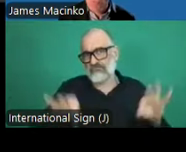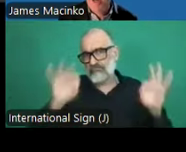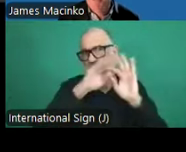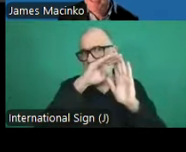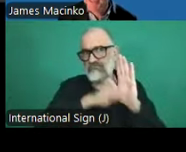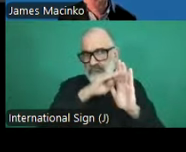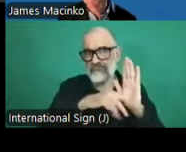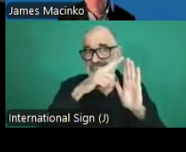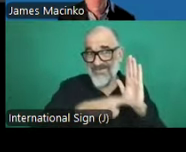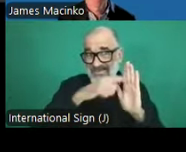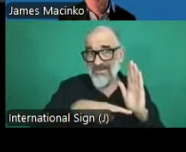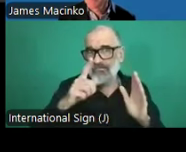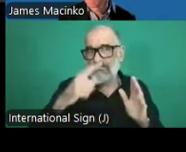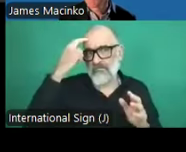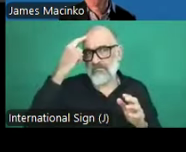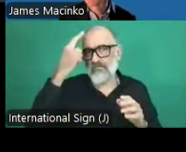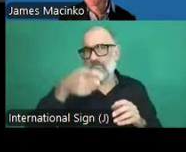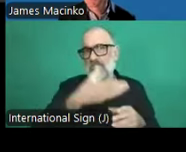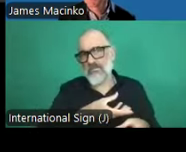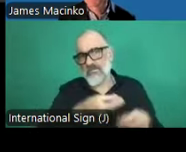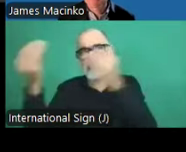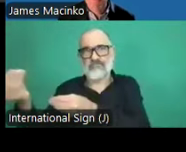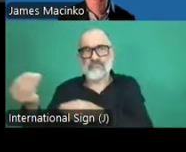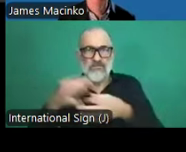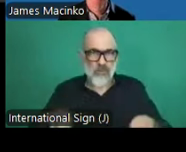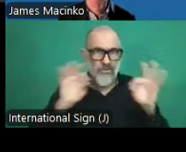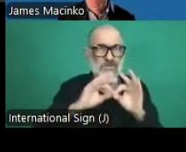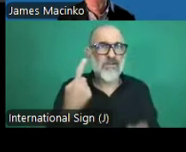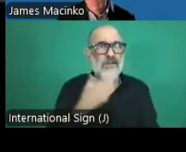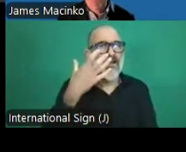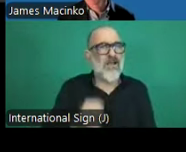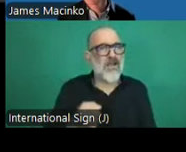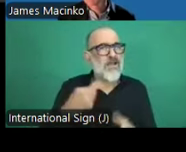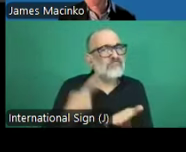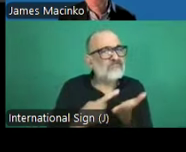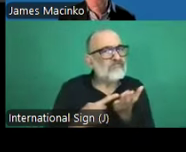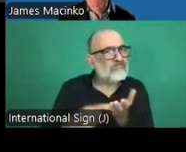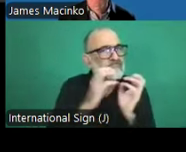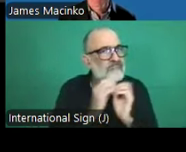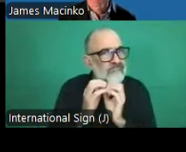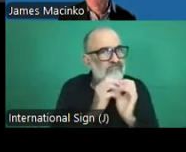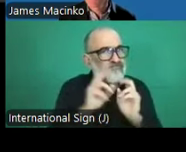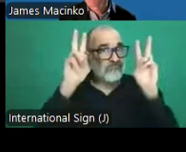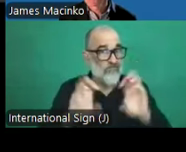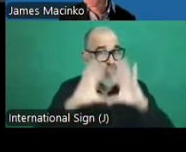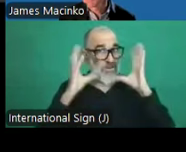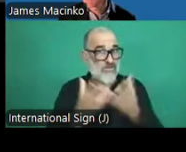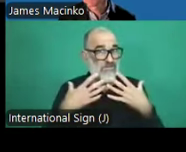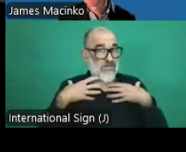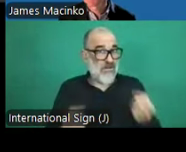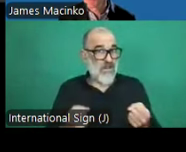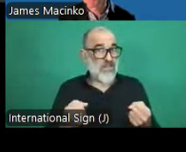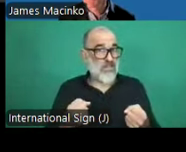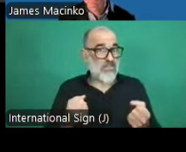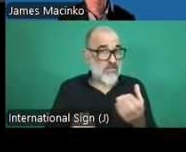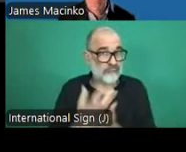very widely accepted and very well-developed indicator, it leaves out some things like ongoing care for